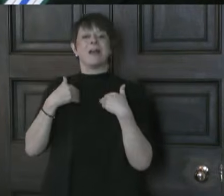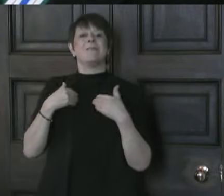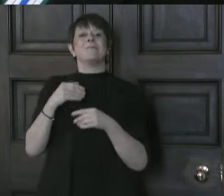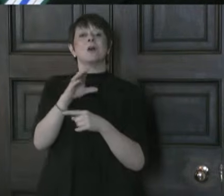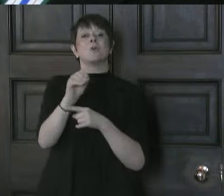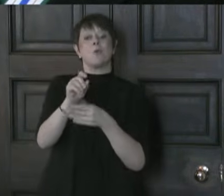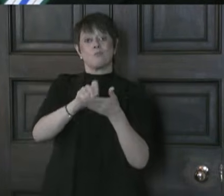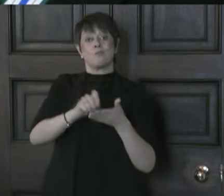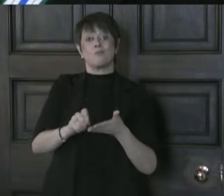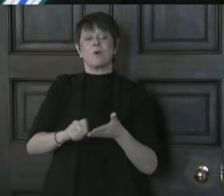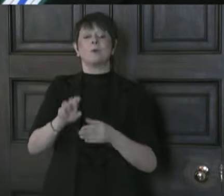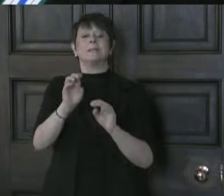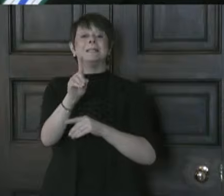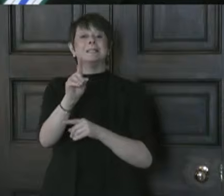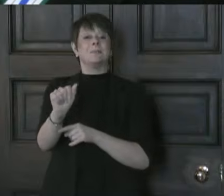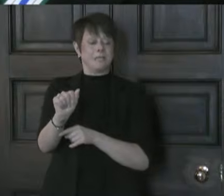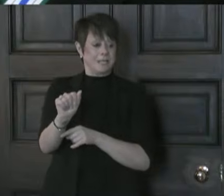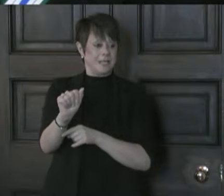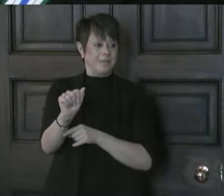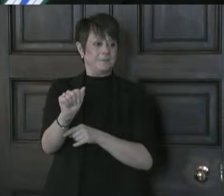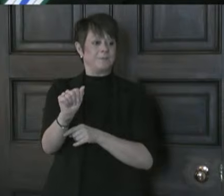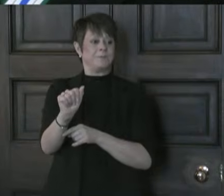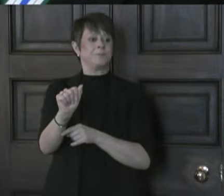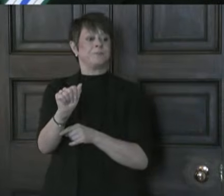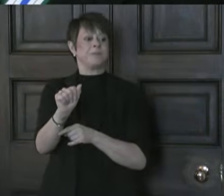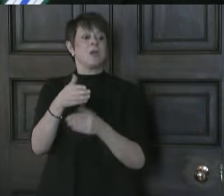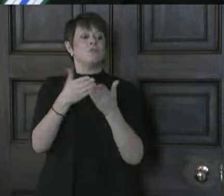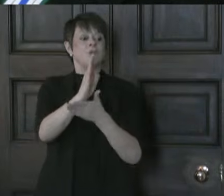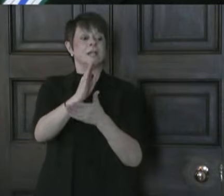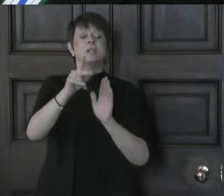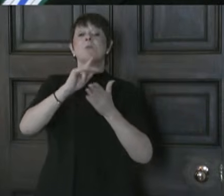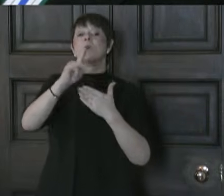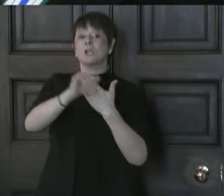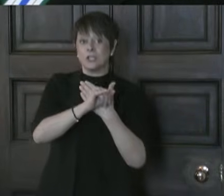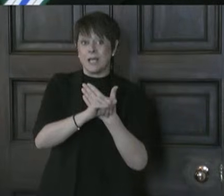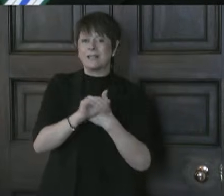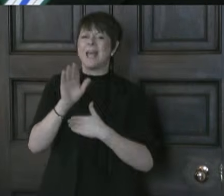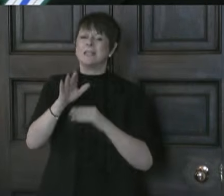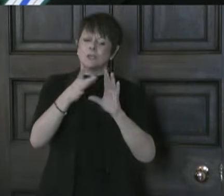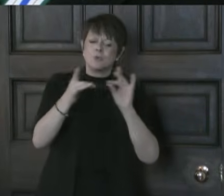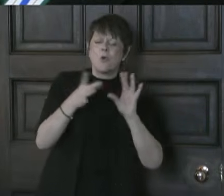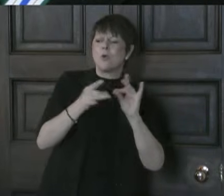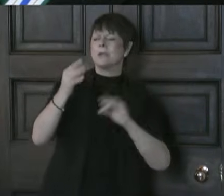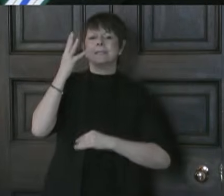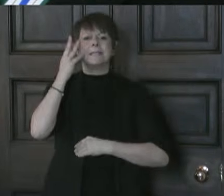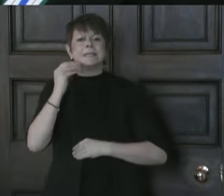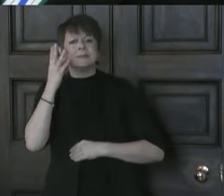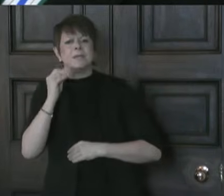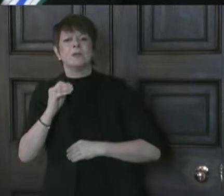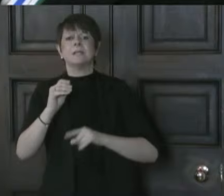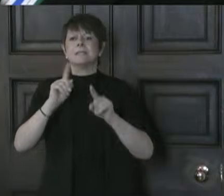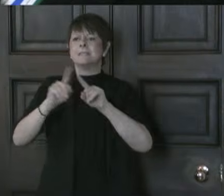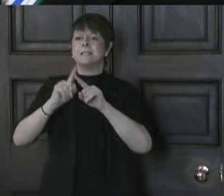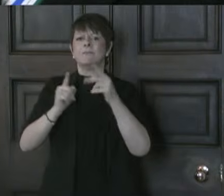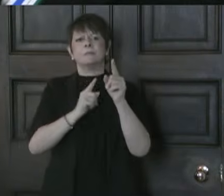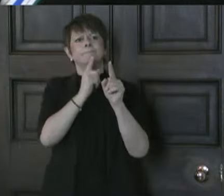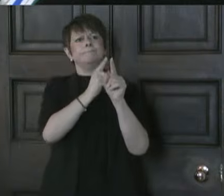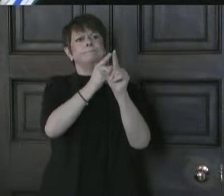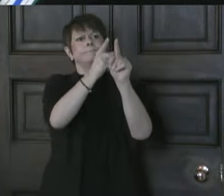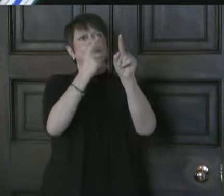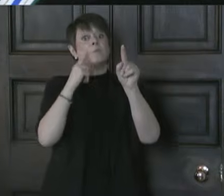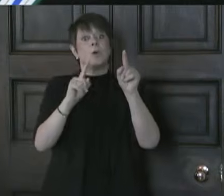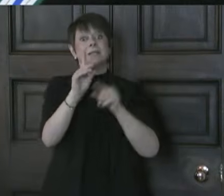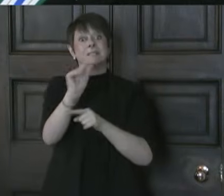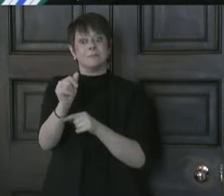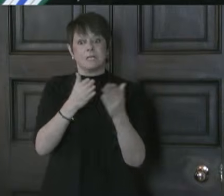Rights Project. Through this initiative, the stories, experiences, and milestones of disabilities'